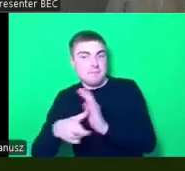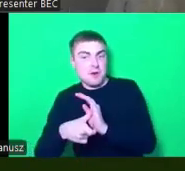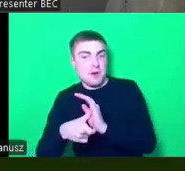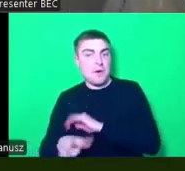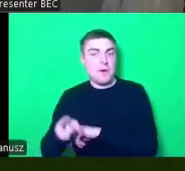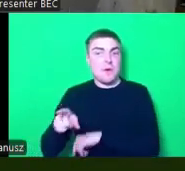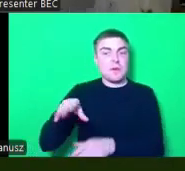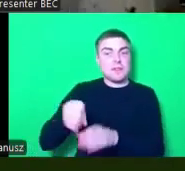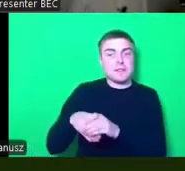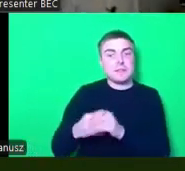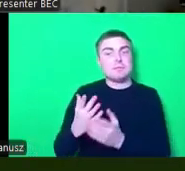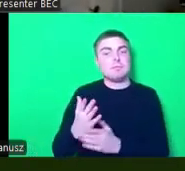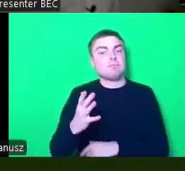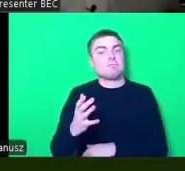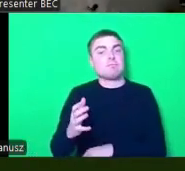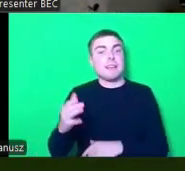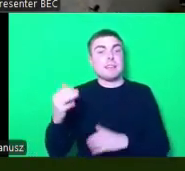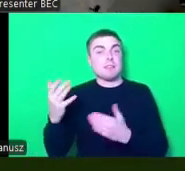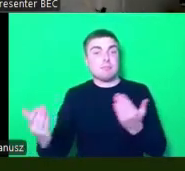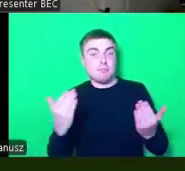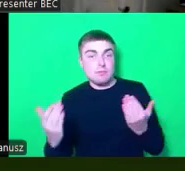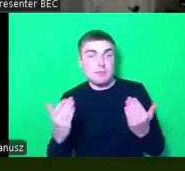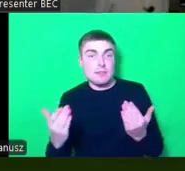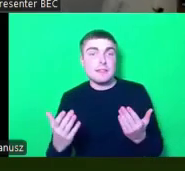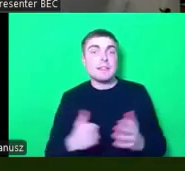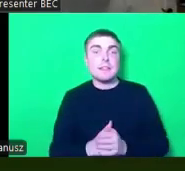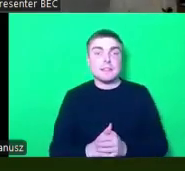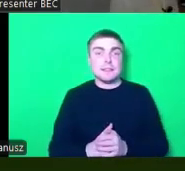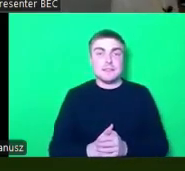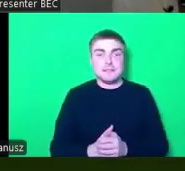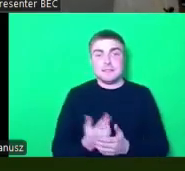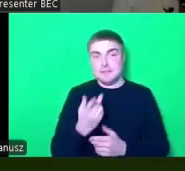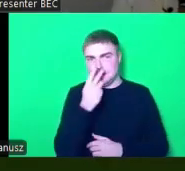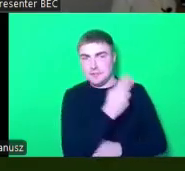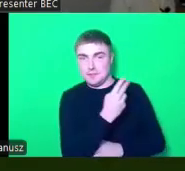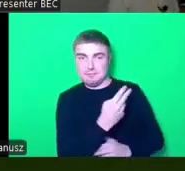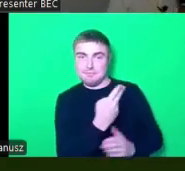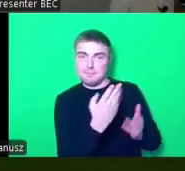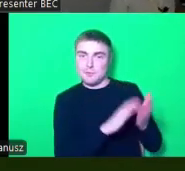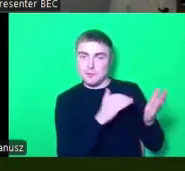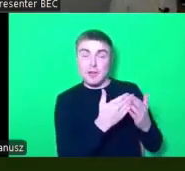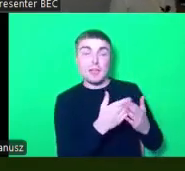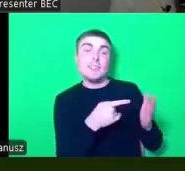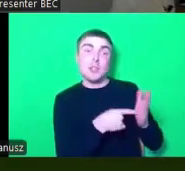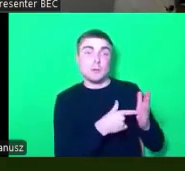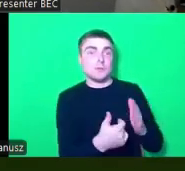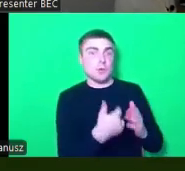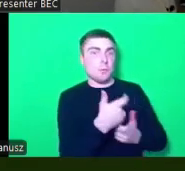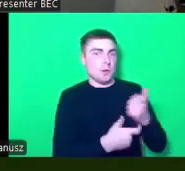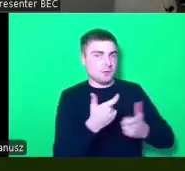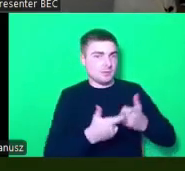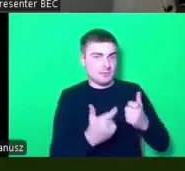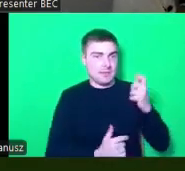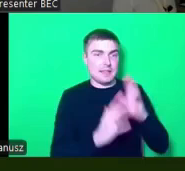outdoor environment. Just to give you an example, if you are in a forest, in the shade, it's 20